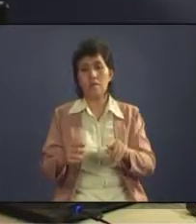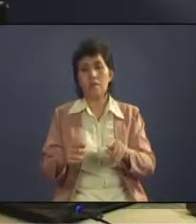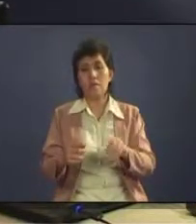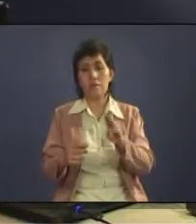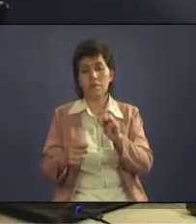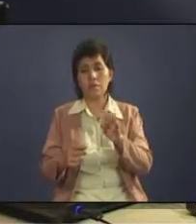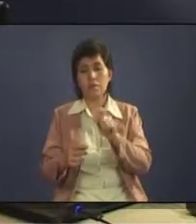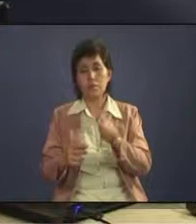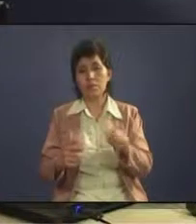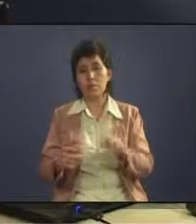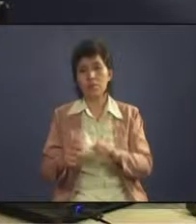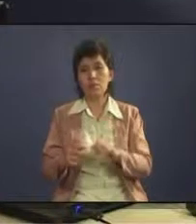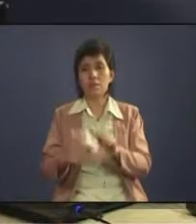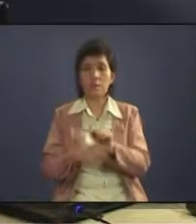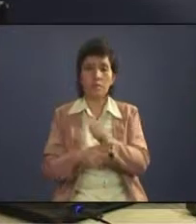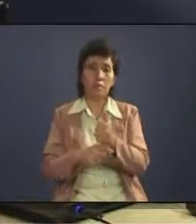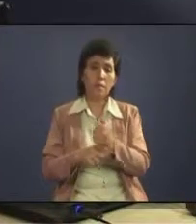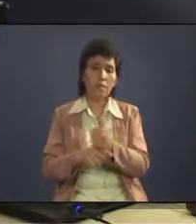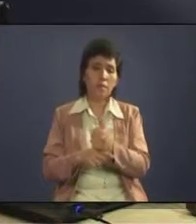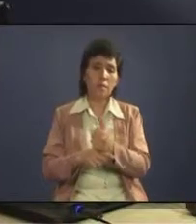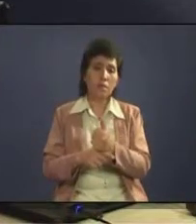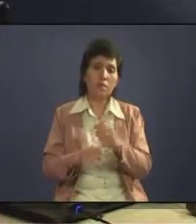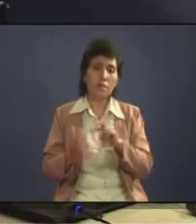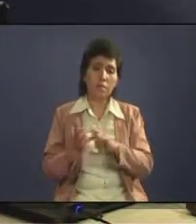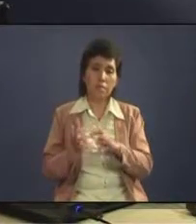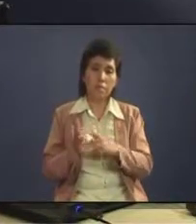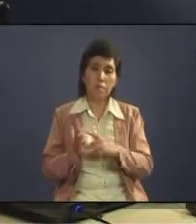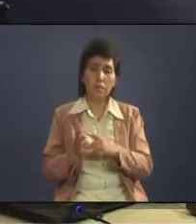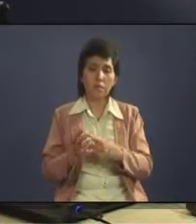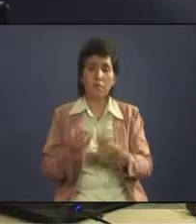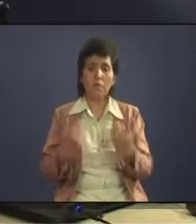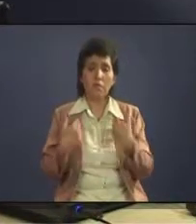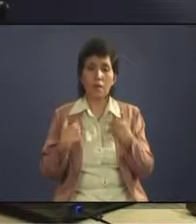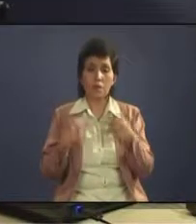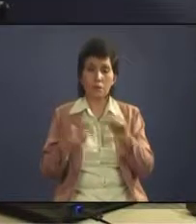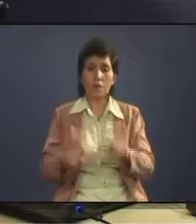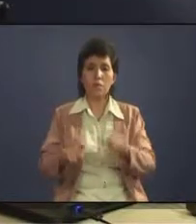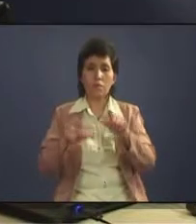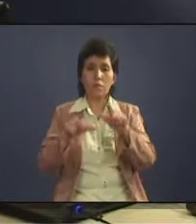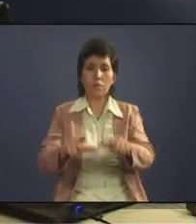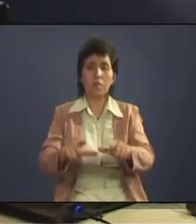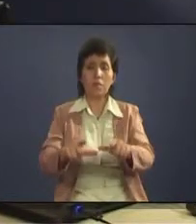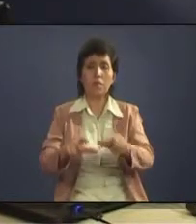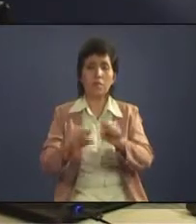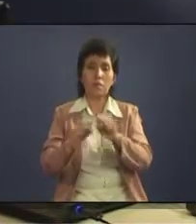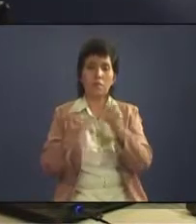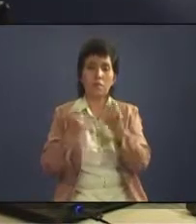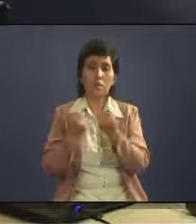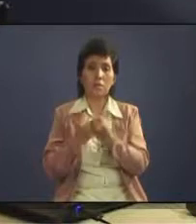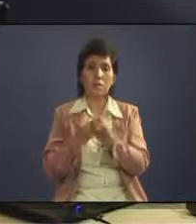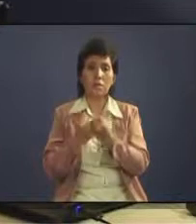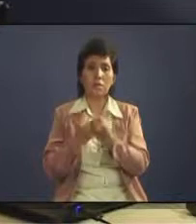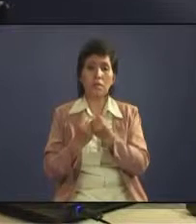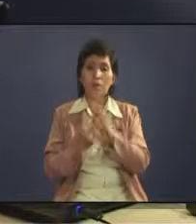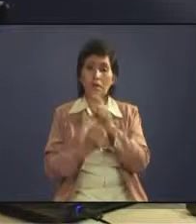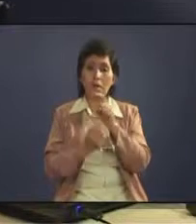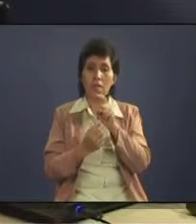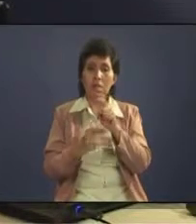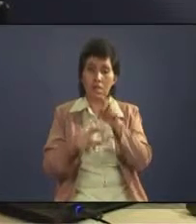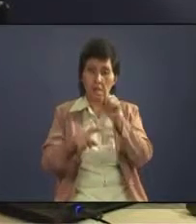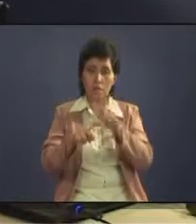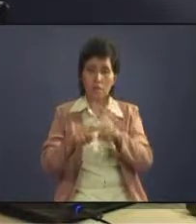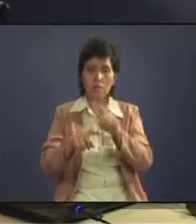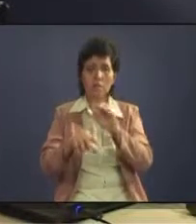interdependence. Firstly, it means that you have to put them in a situation where that they depend on one another.